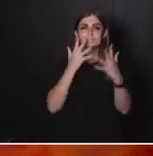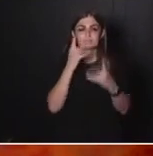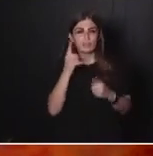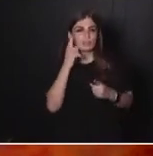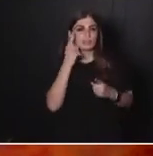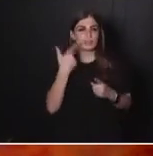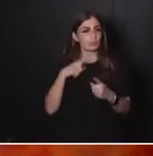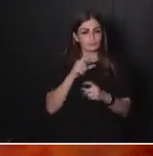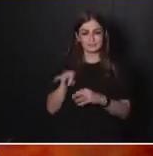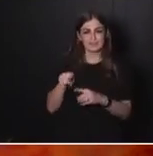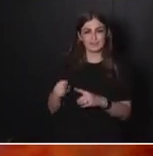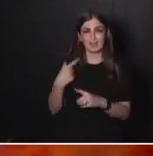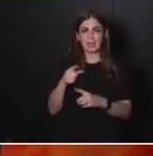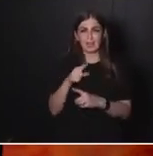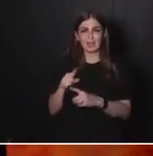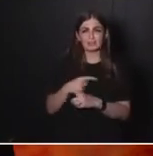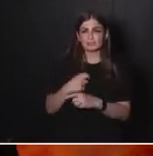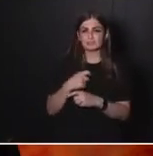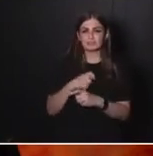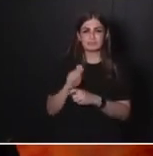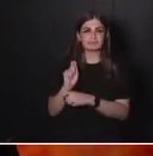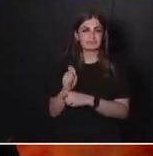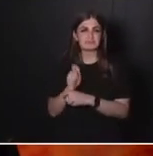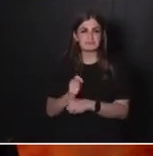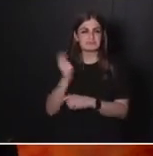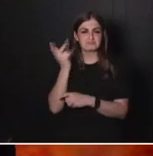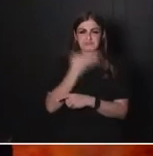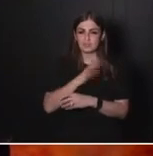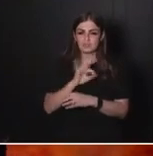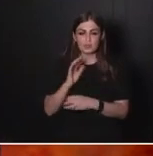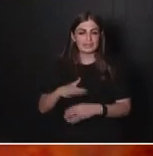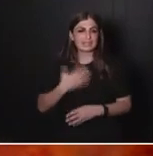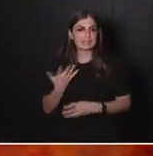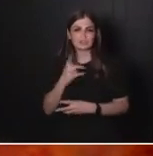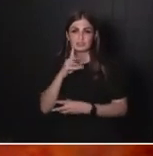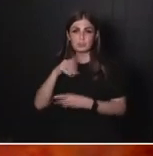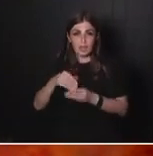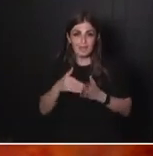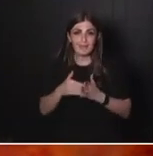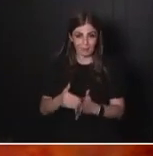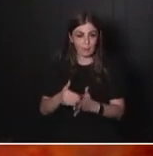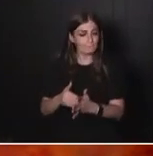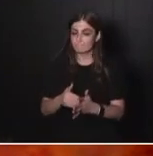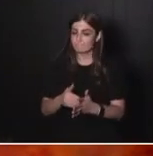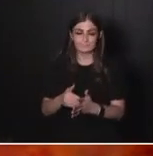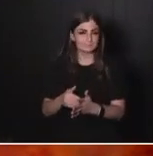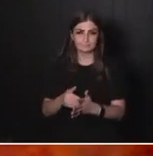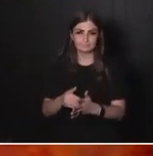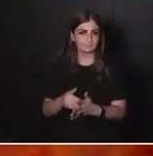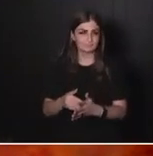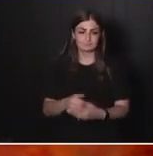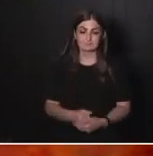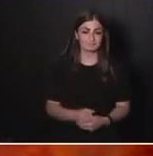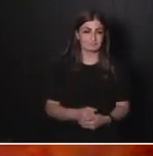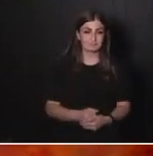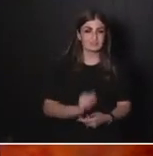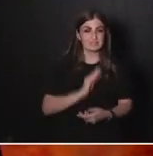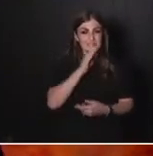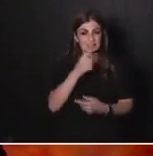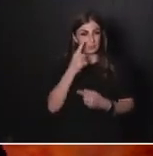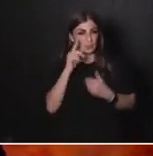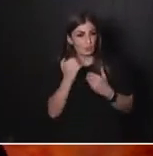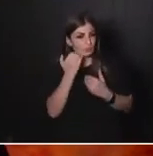Conservative government sleepwalking into a future conflict they've done nothing to help prevent. And sadly, we face